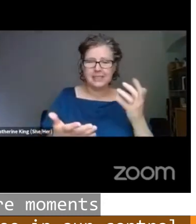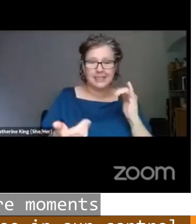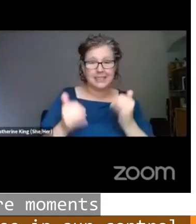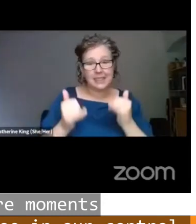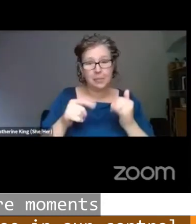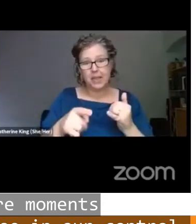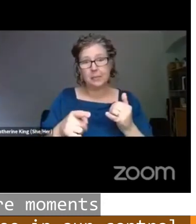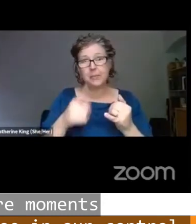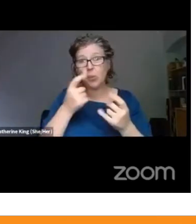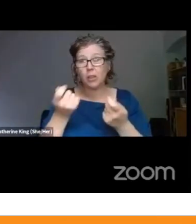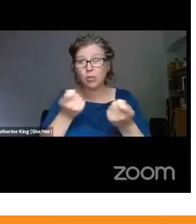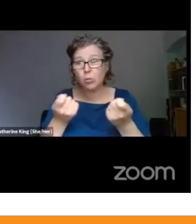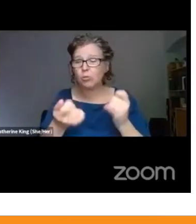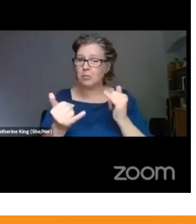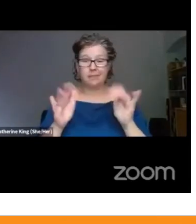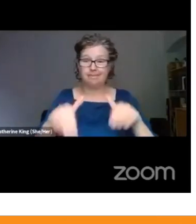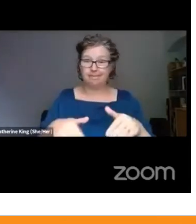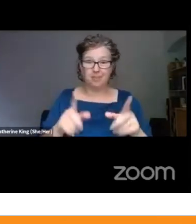our control.